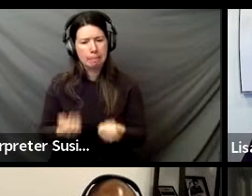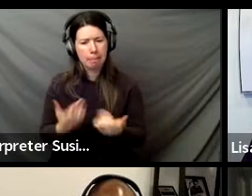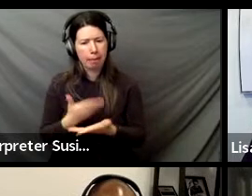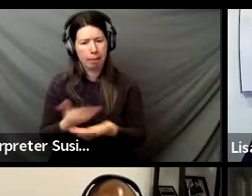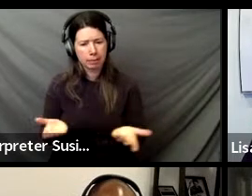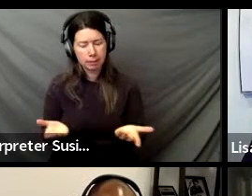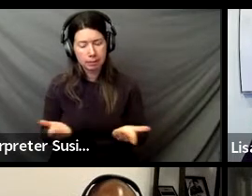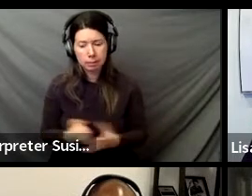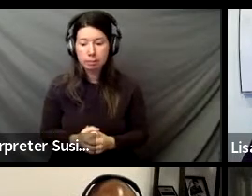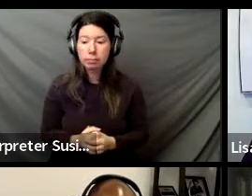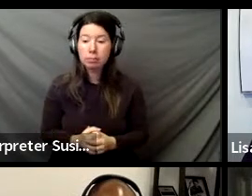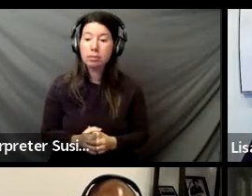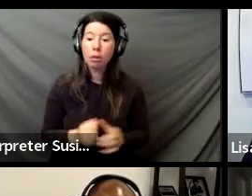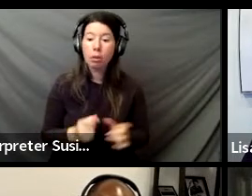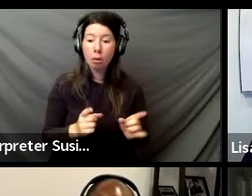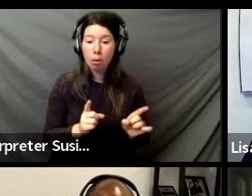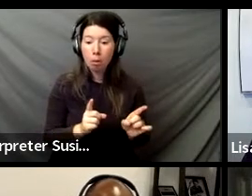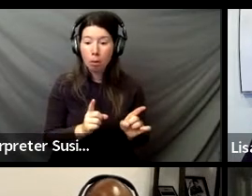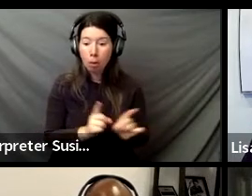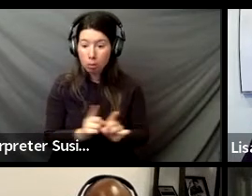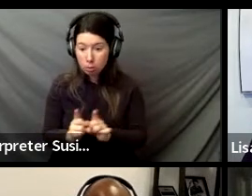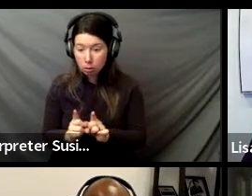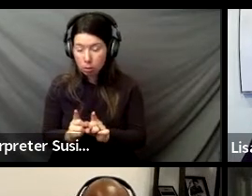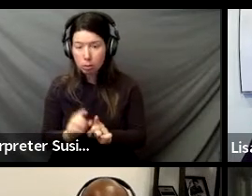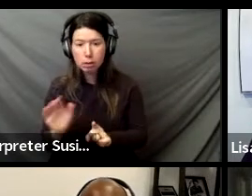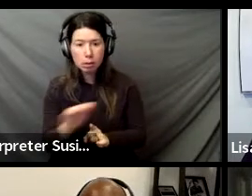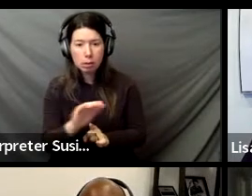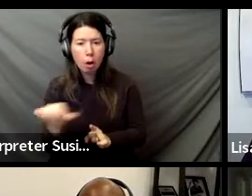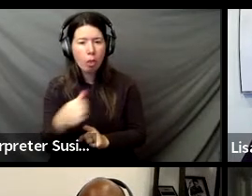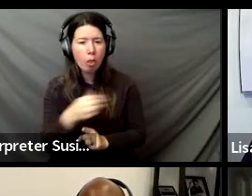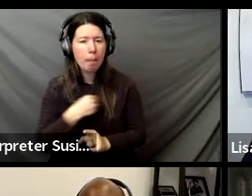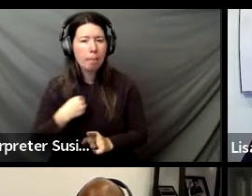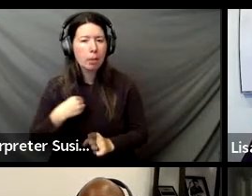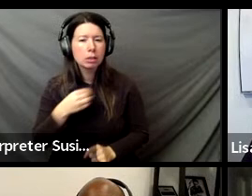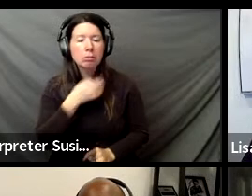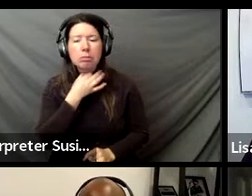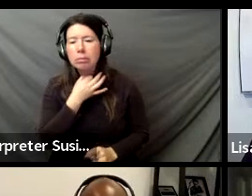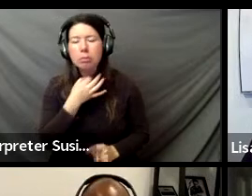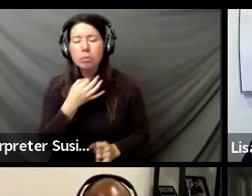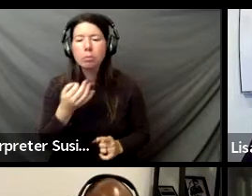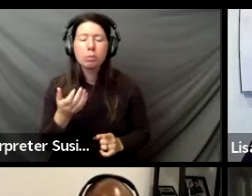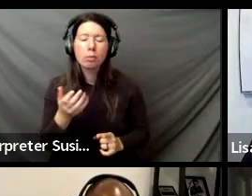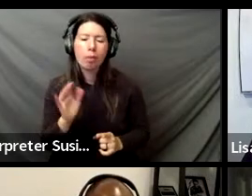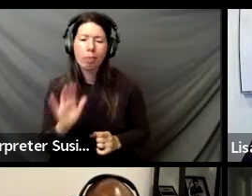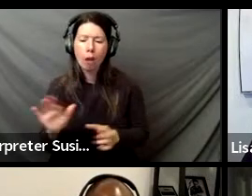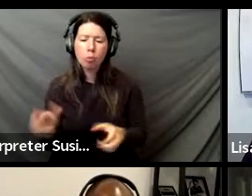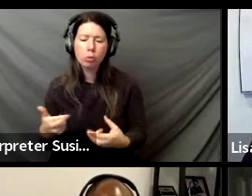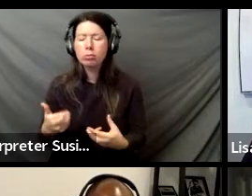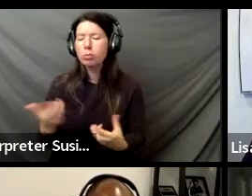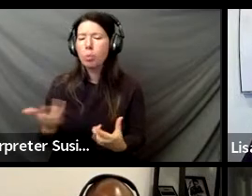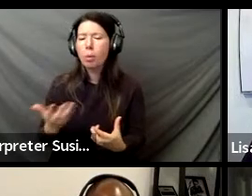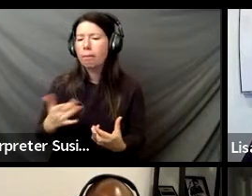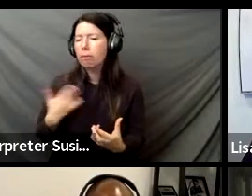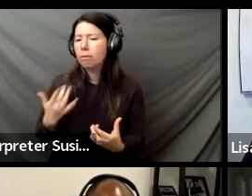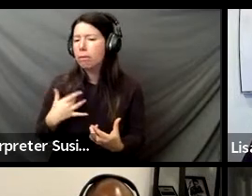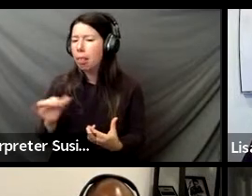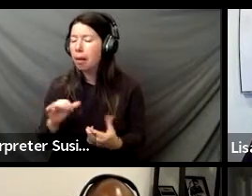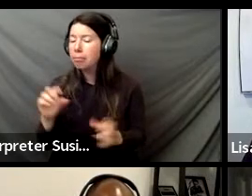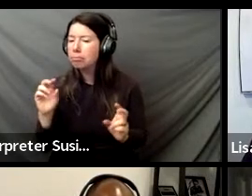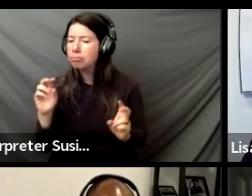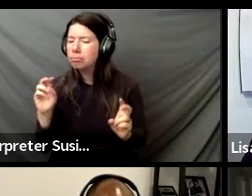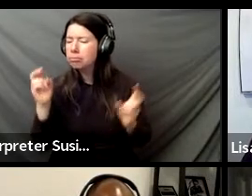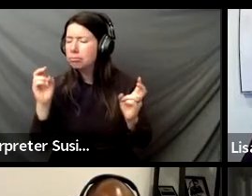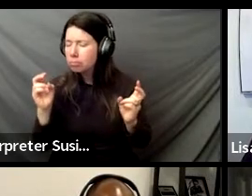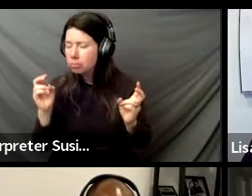speaking to the other members, what I would want to know is what's the feel of that room? And what I would say the feel is that people